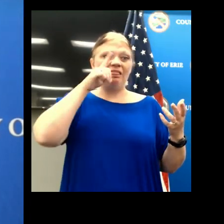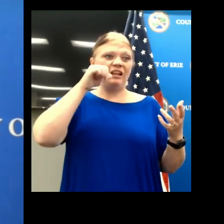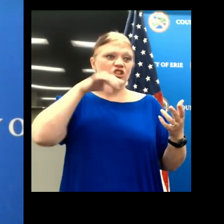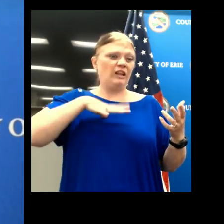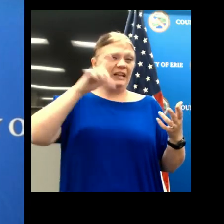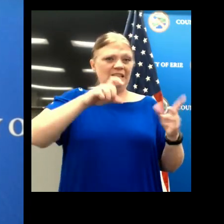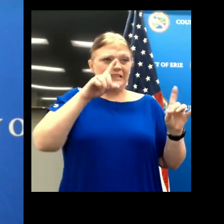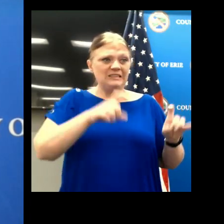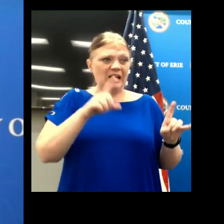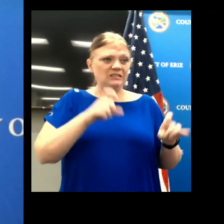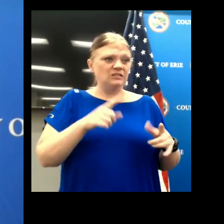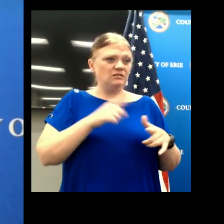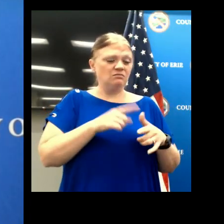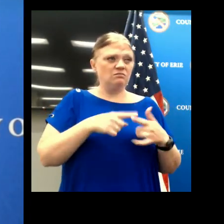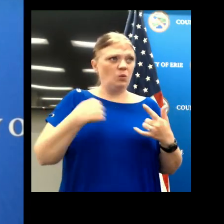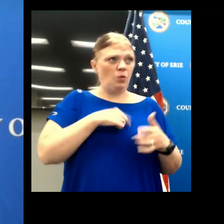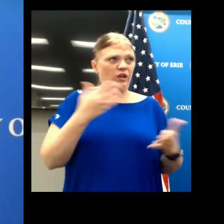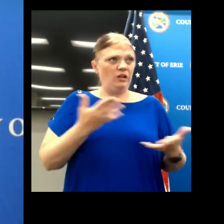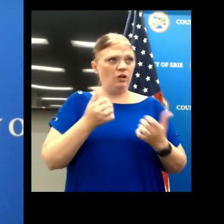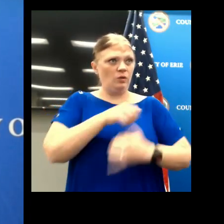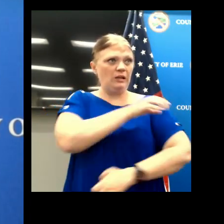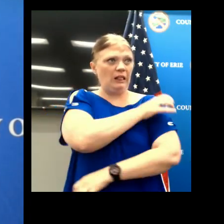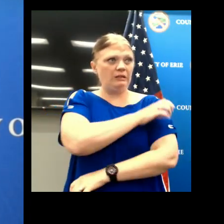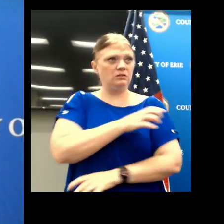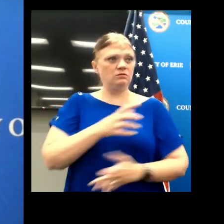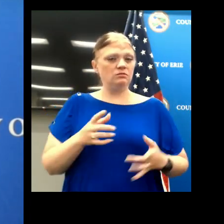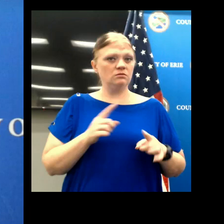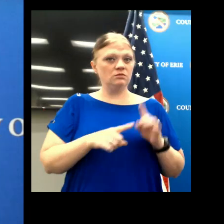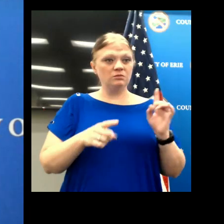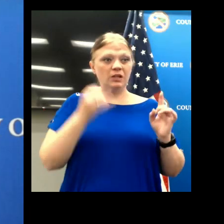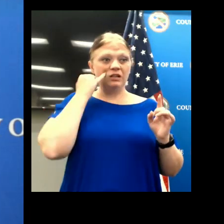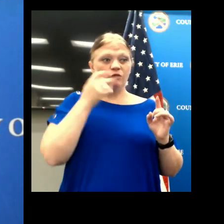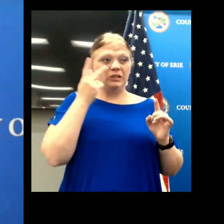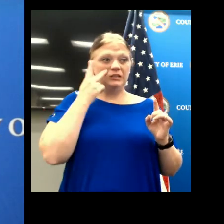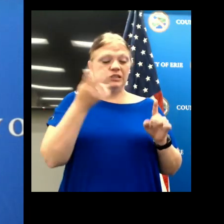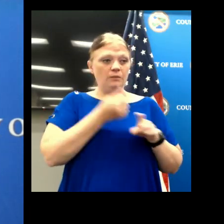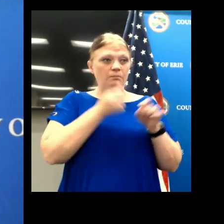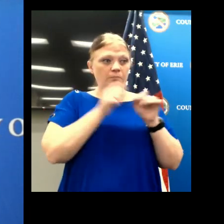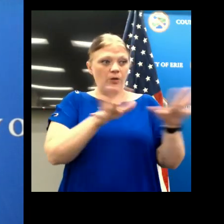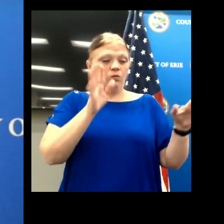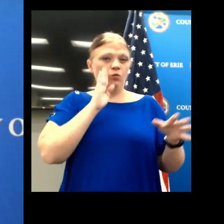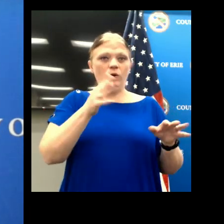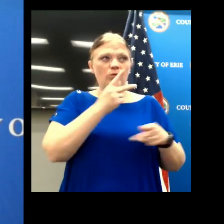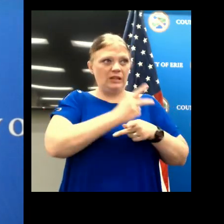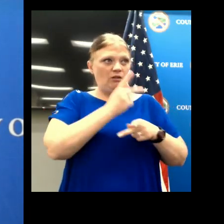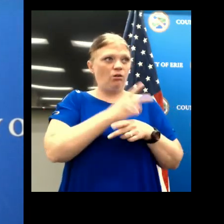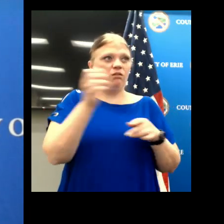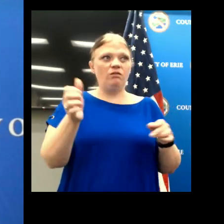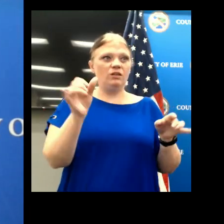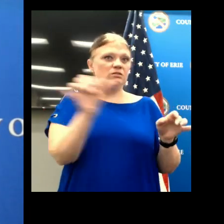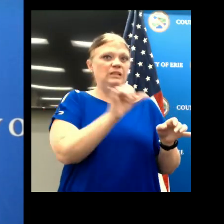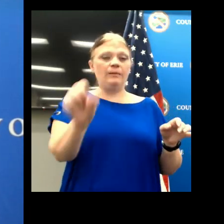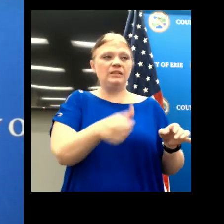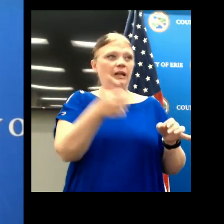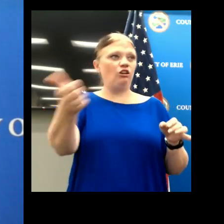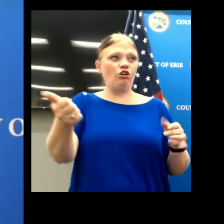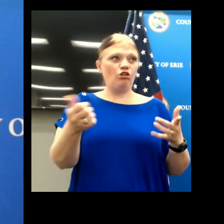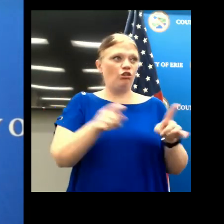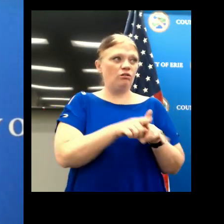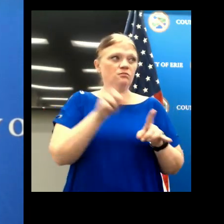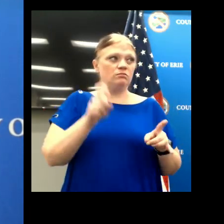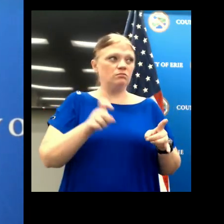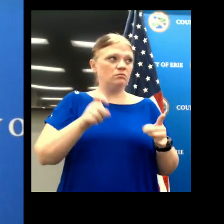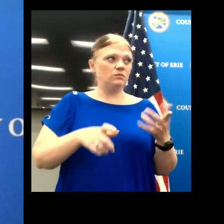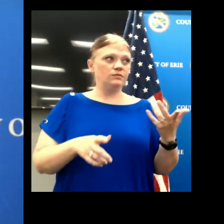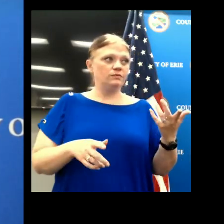tested, we're here with our clinics to test. But if we do see an outbreak, we would address it just like any other outbreak, as necessary